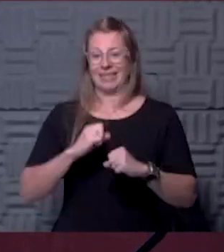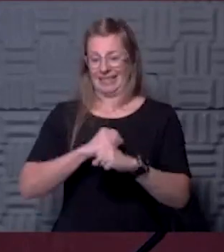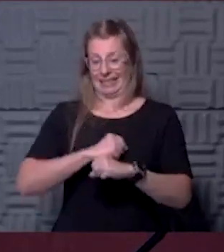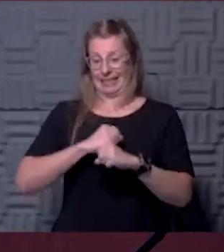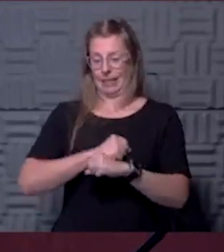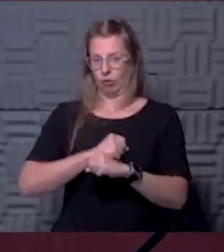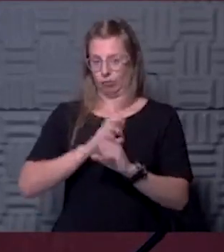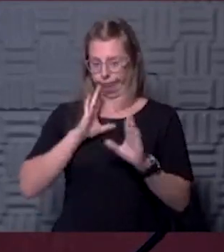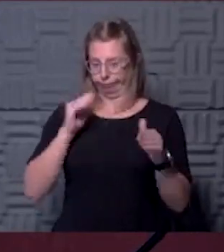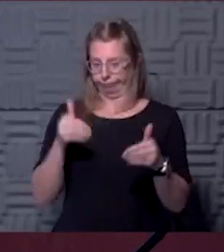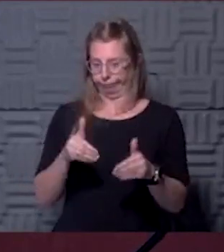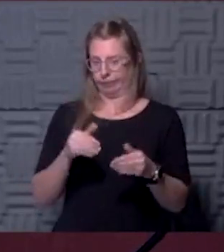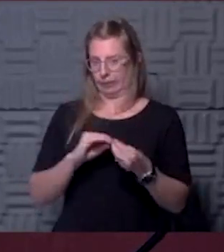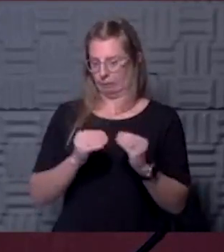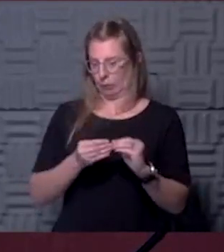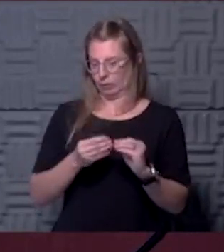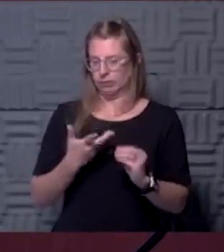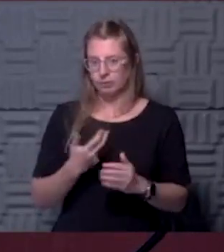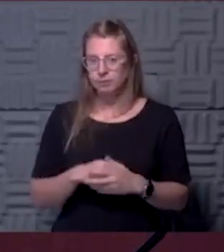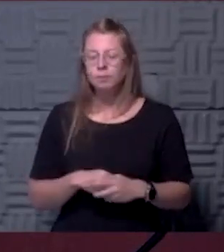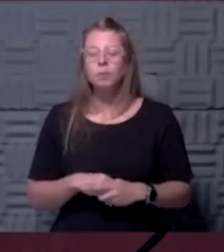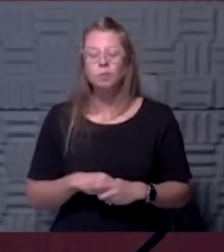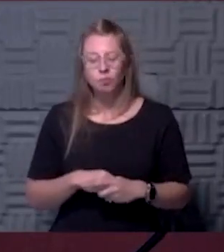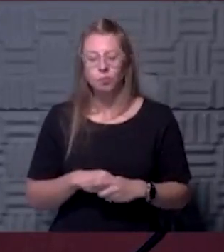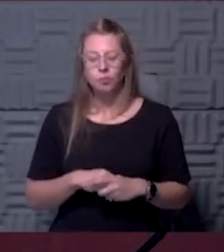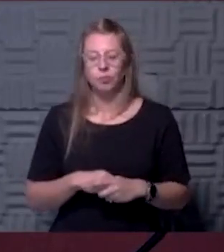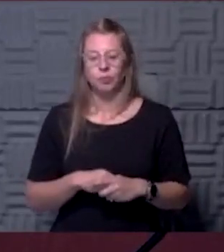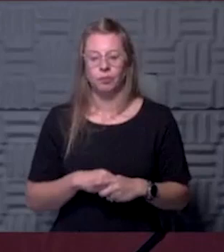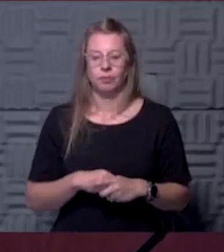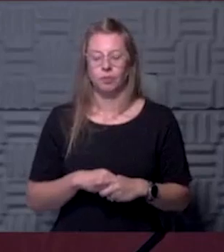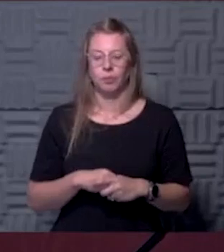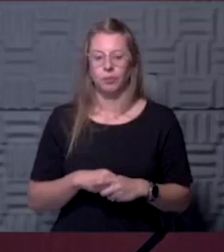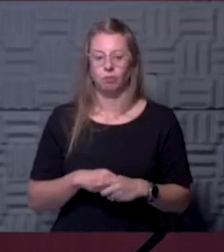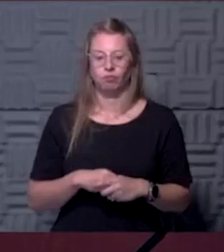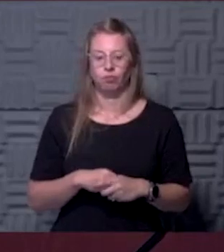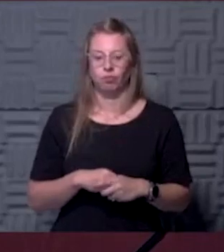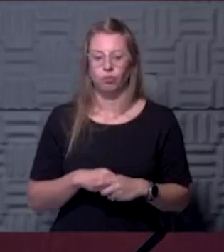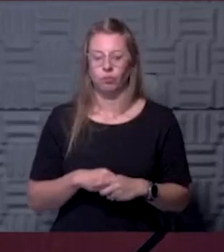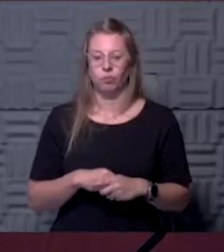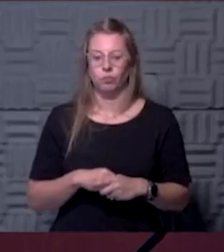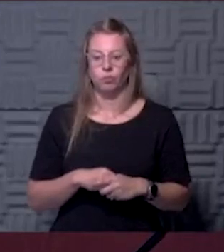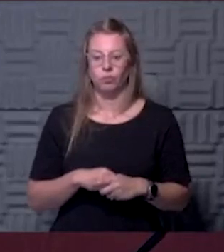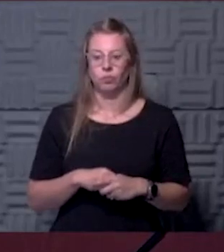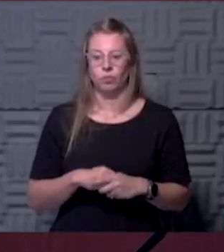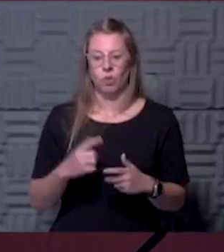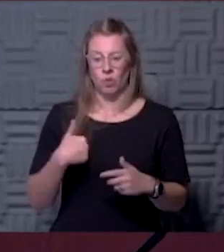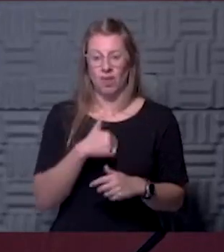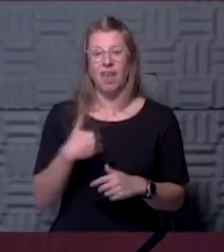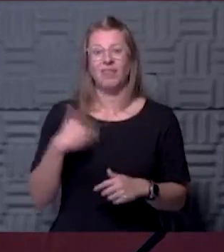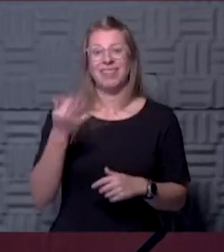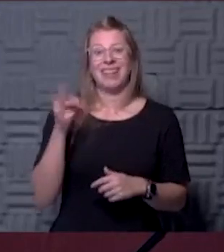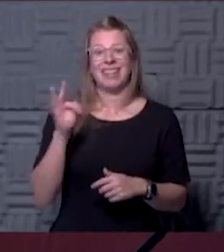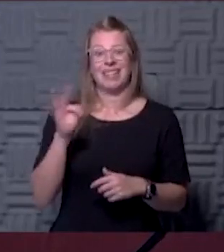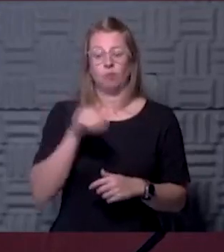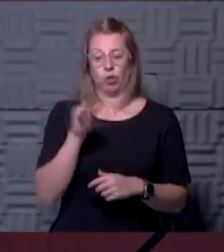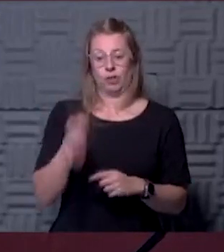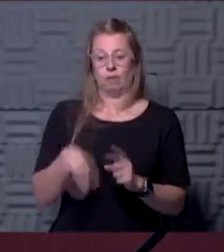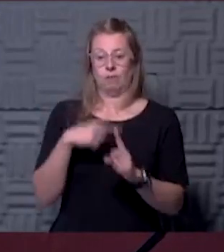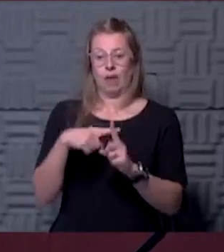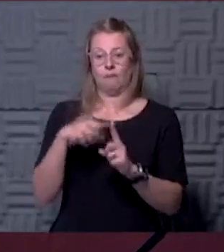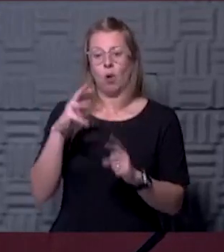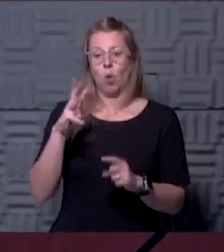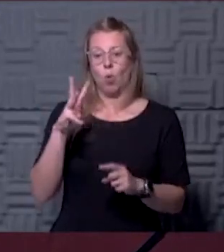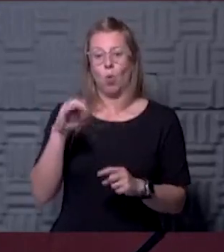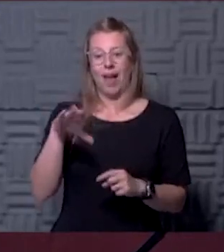statistical, the numbers lens, is that when we have a 19% positivity rate in Wyandotte County